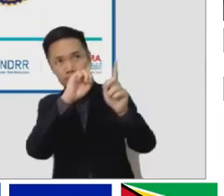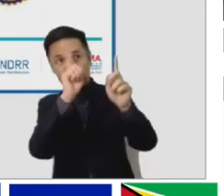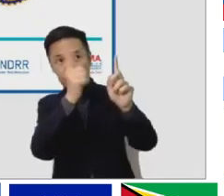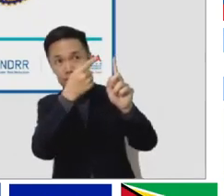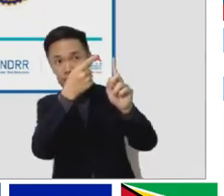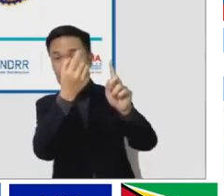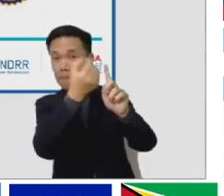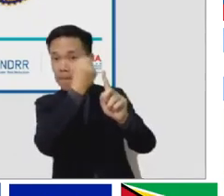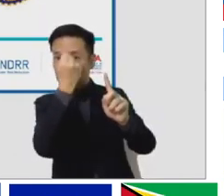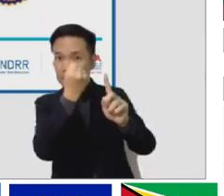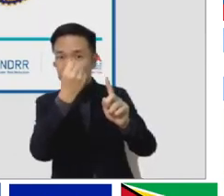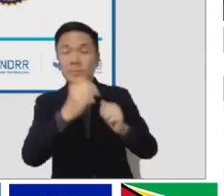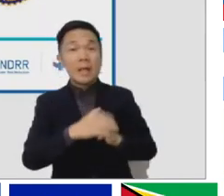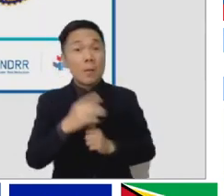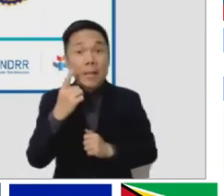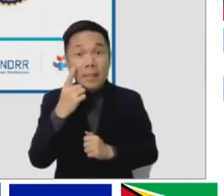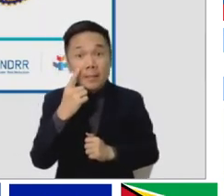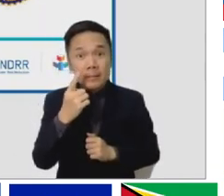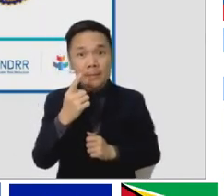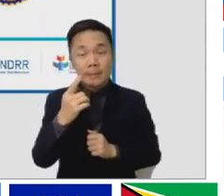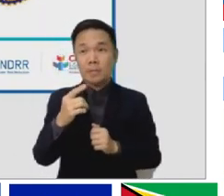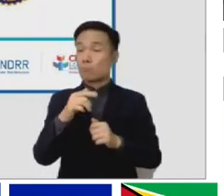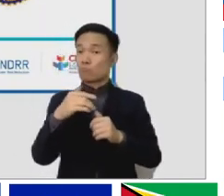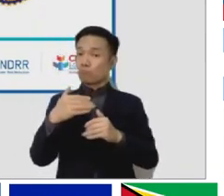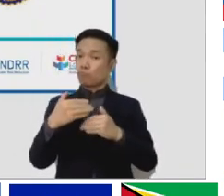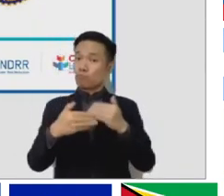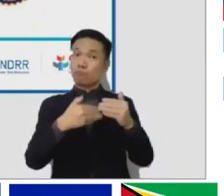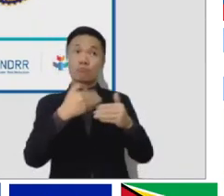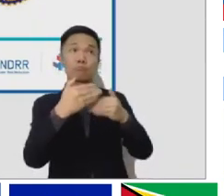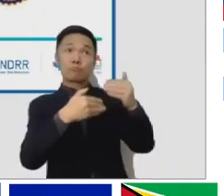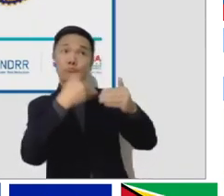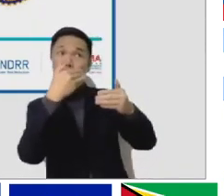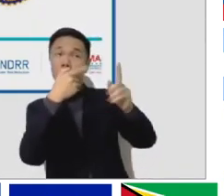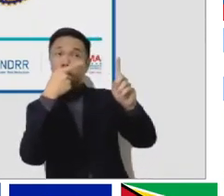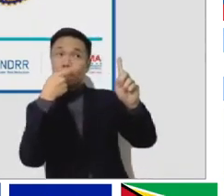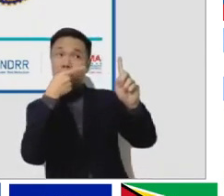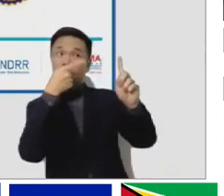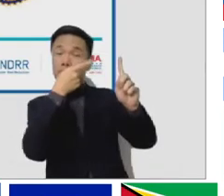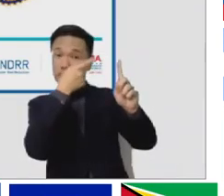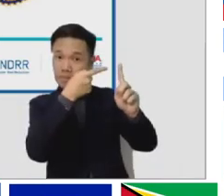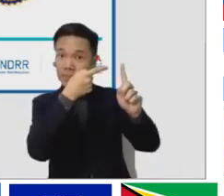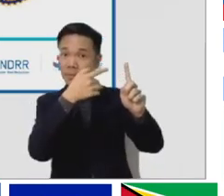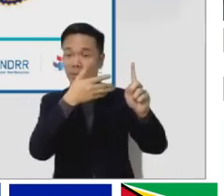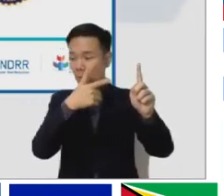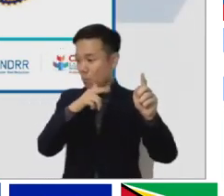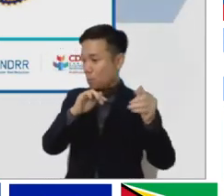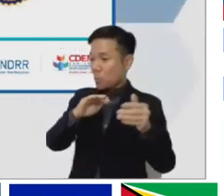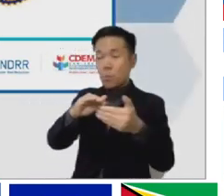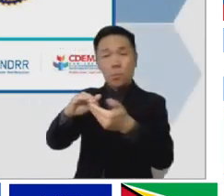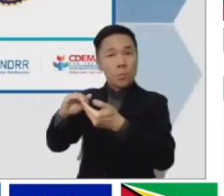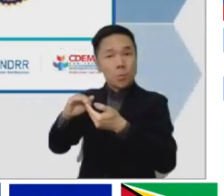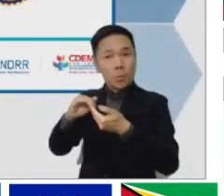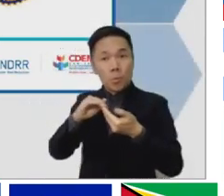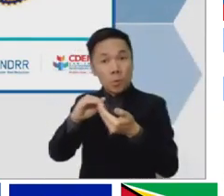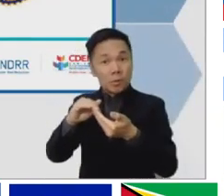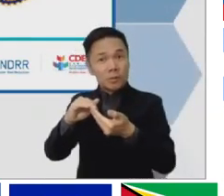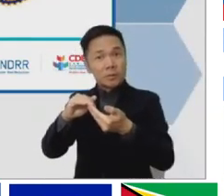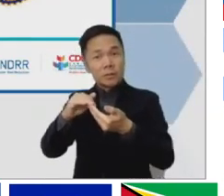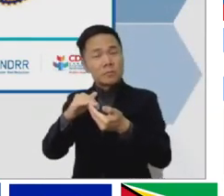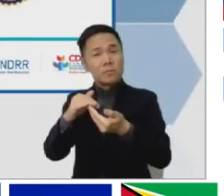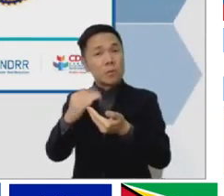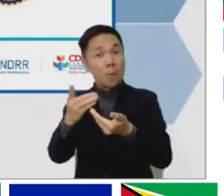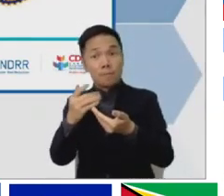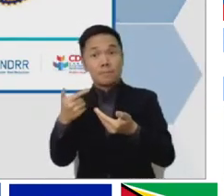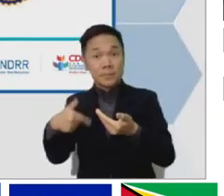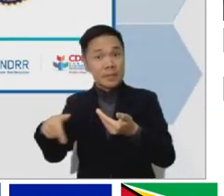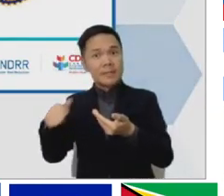to the direction that we wanted to go and what we were trying to achieve, the coalescing around those common results became much